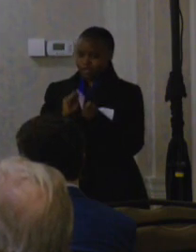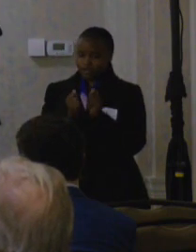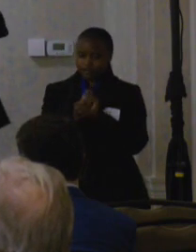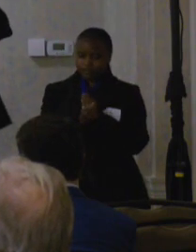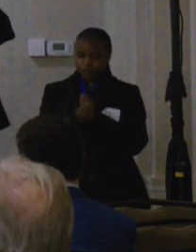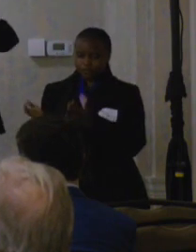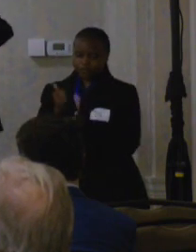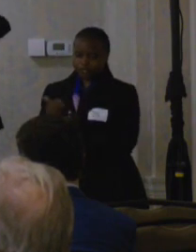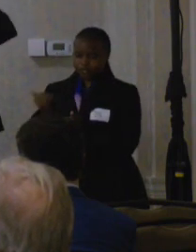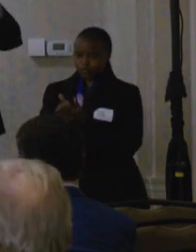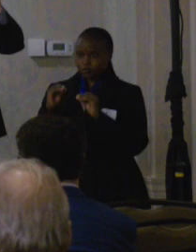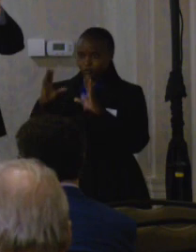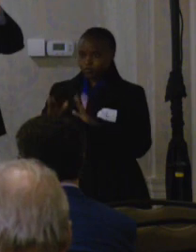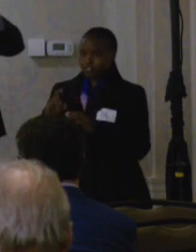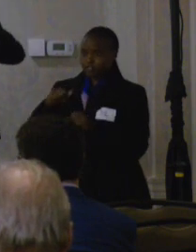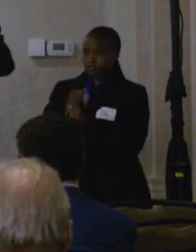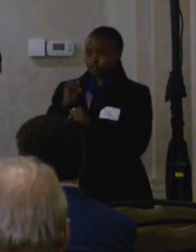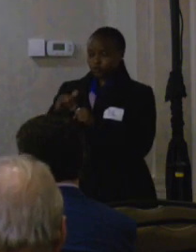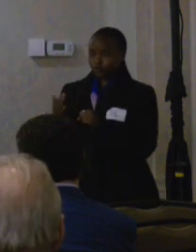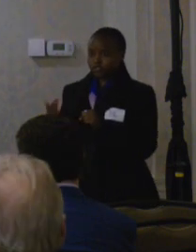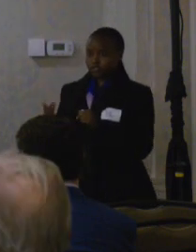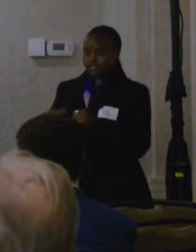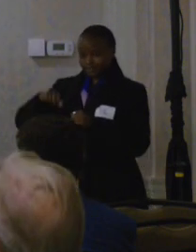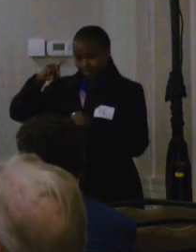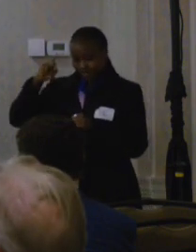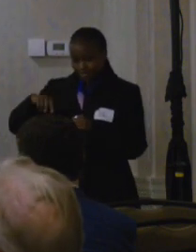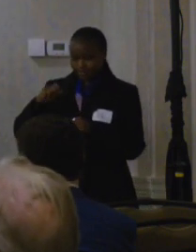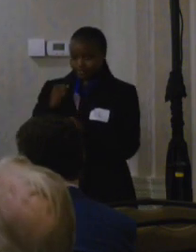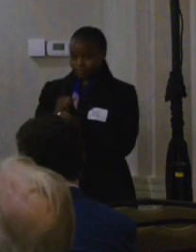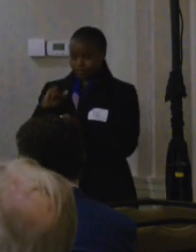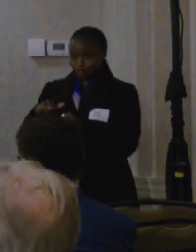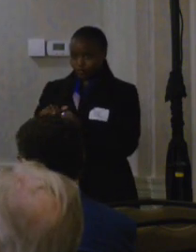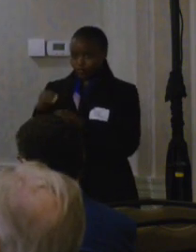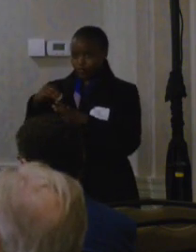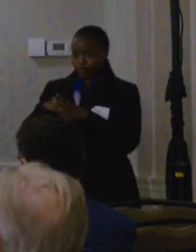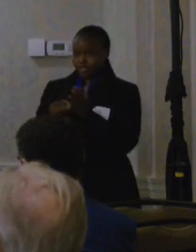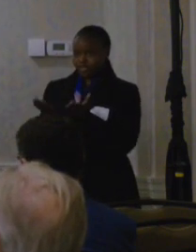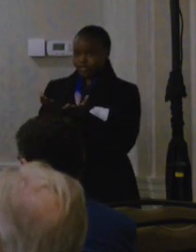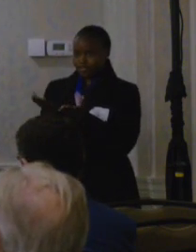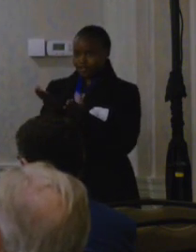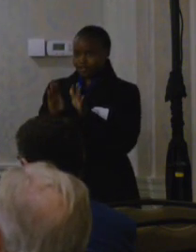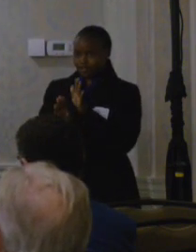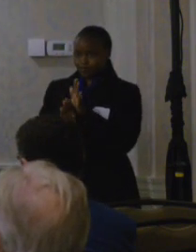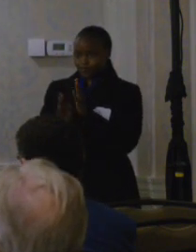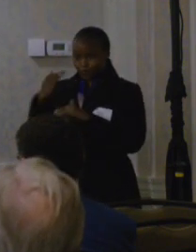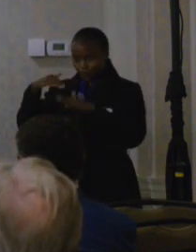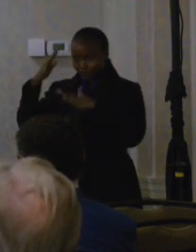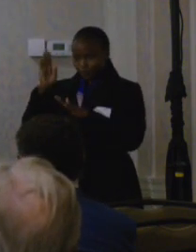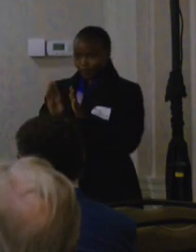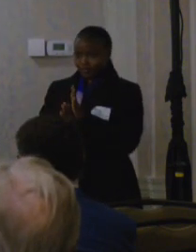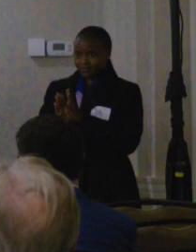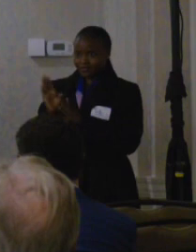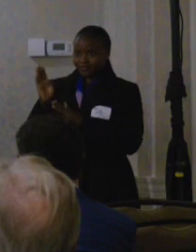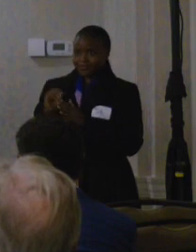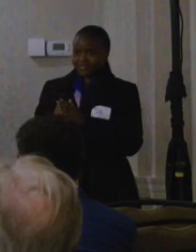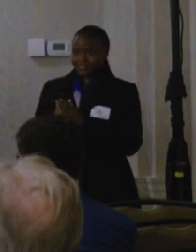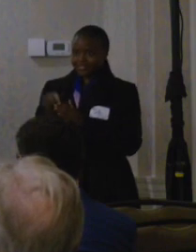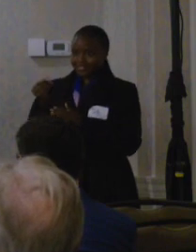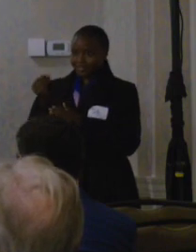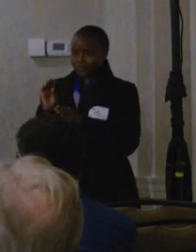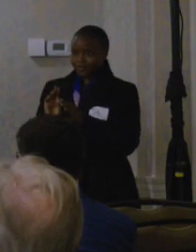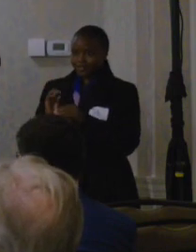Do we need to do these things? We absolutely do. But often, teacher in-service professional development is something that governments are already spending money